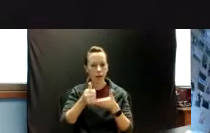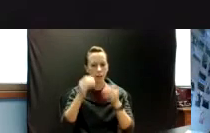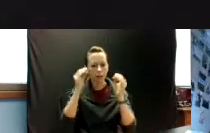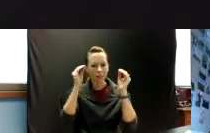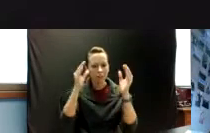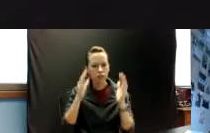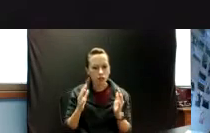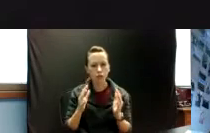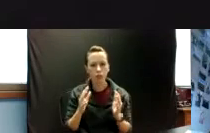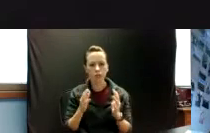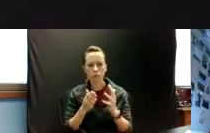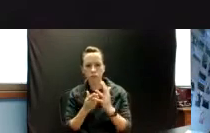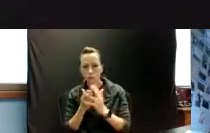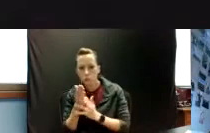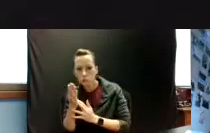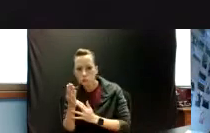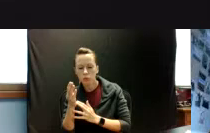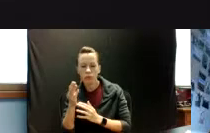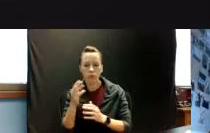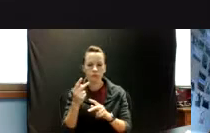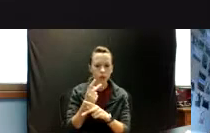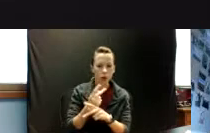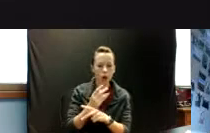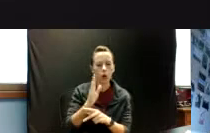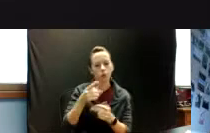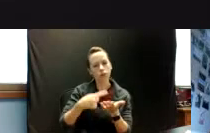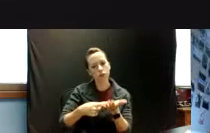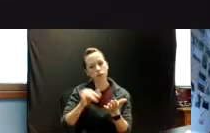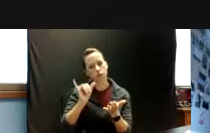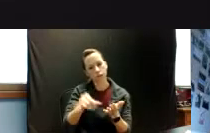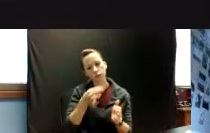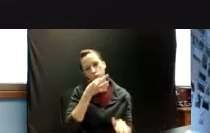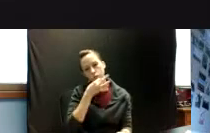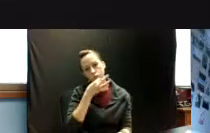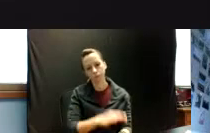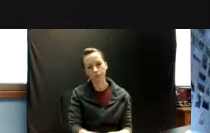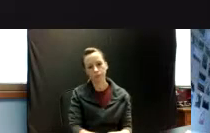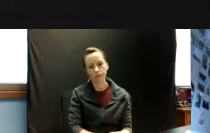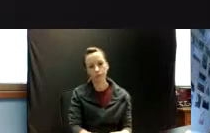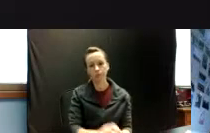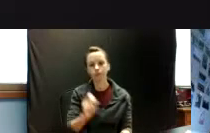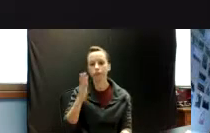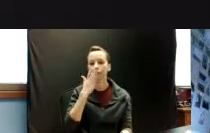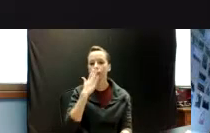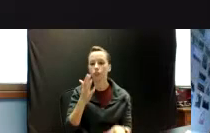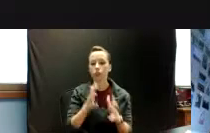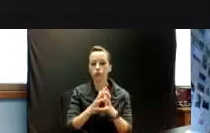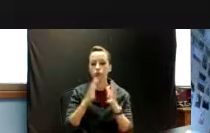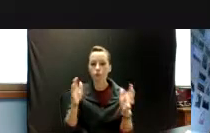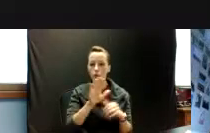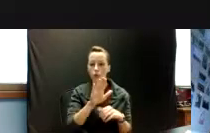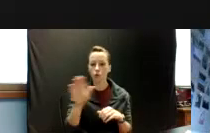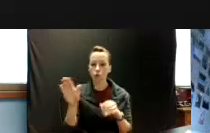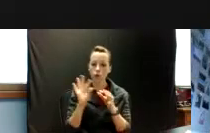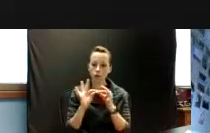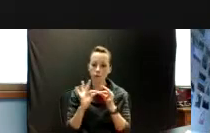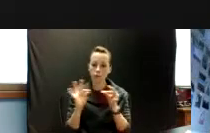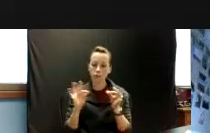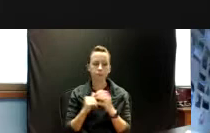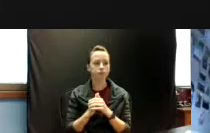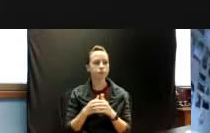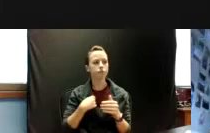them identify that and understand that, it's going to be important. We're going to talk about that in a little bit. All right, so thank you very much for those comments.